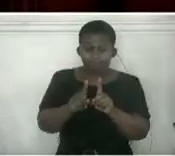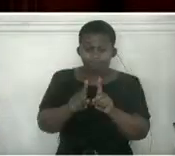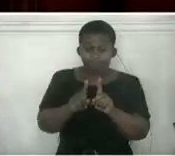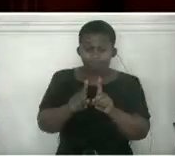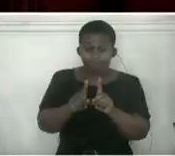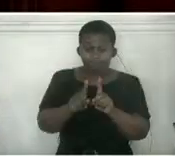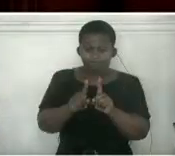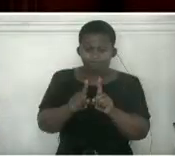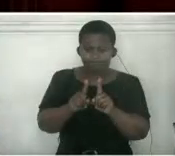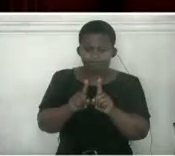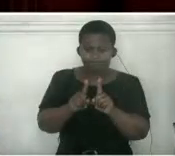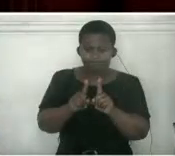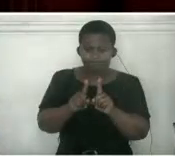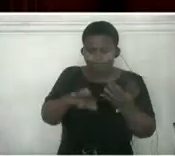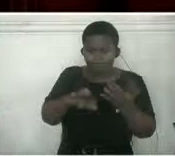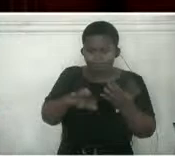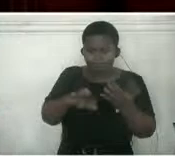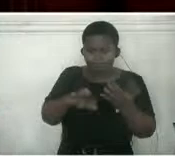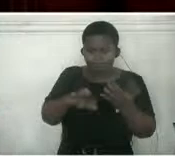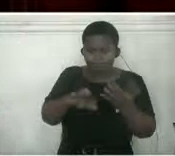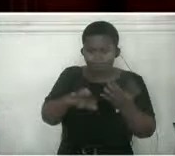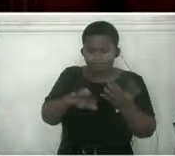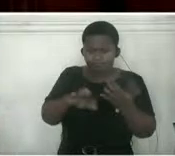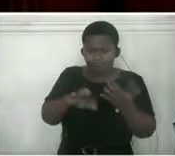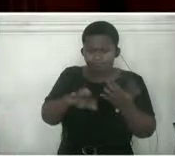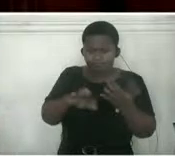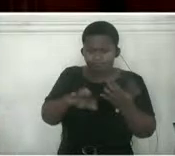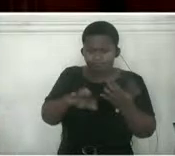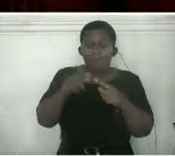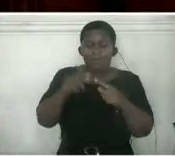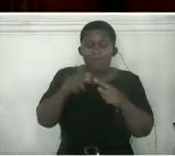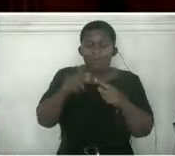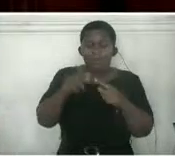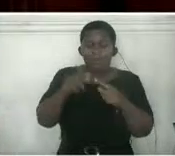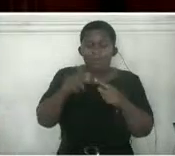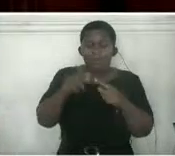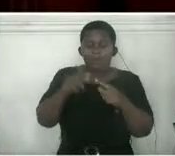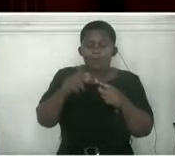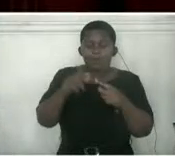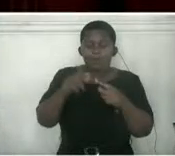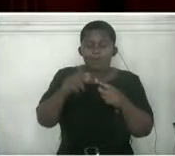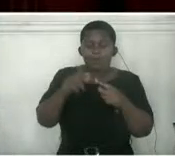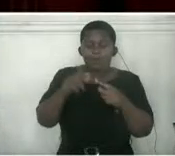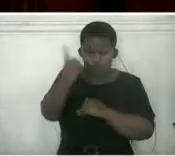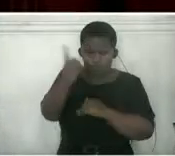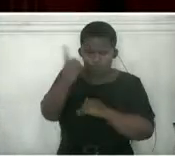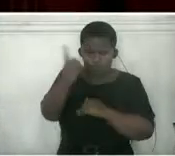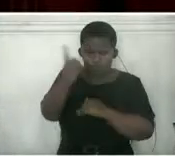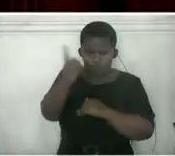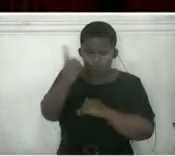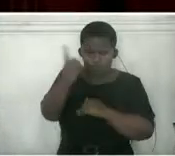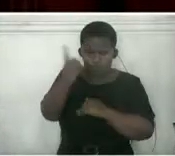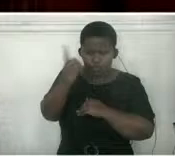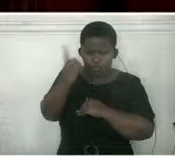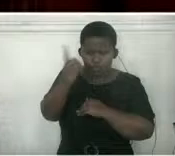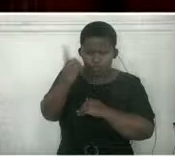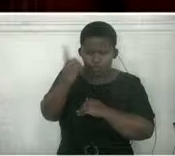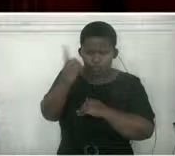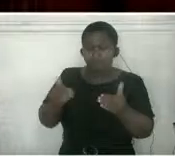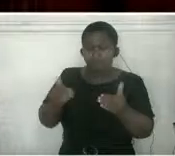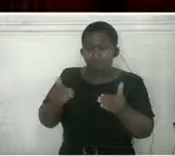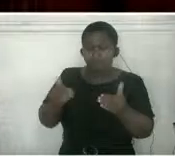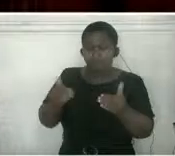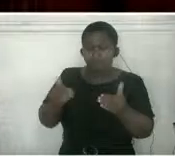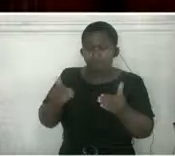of death, today we are better armed, knowing that as we work hard